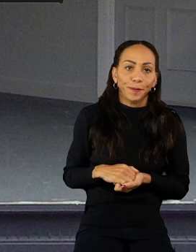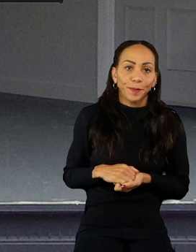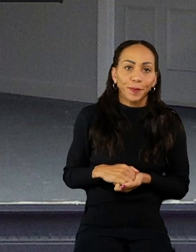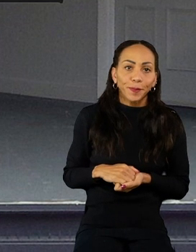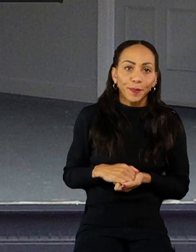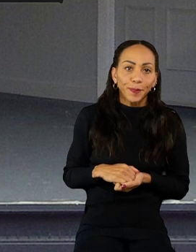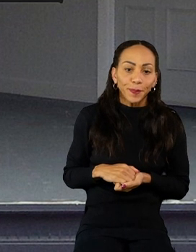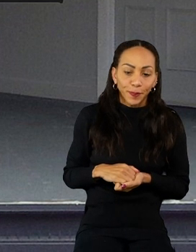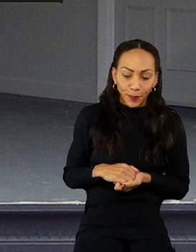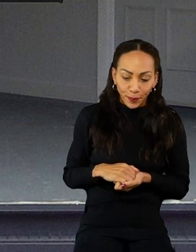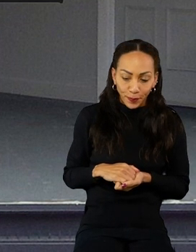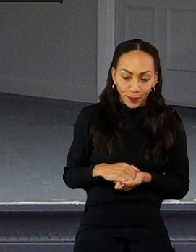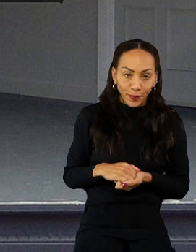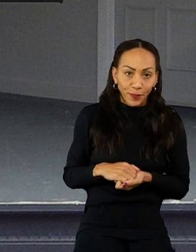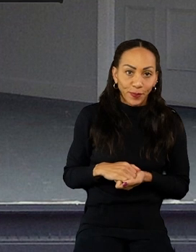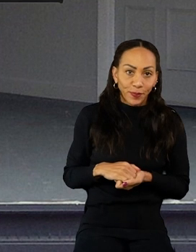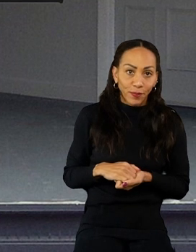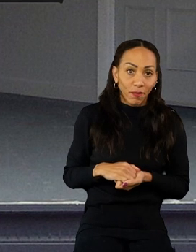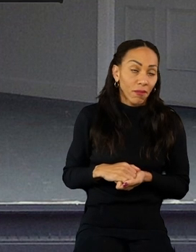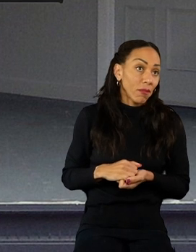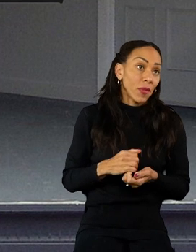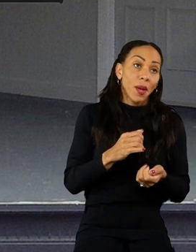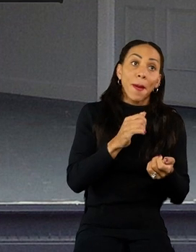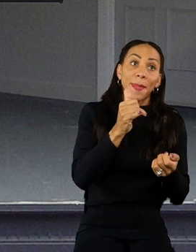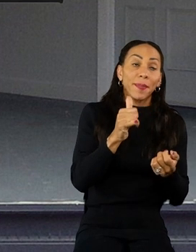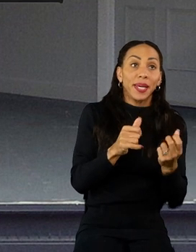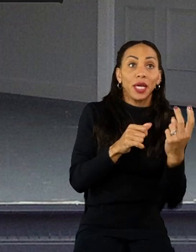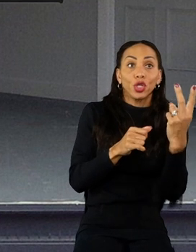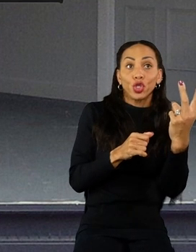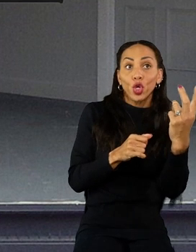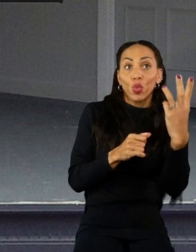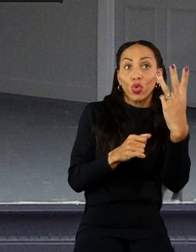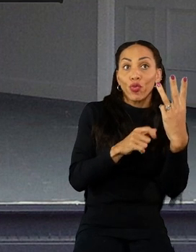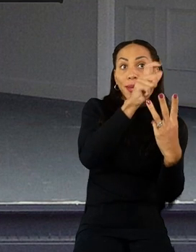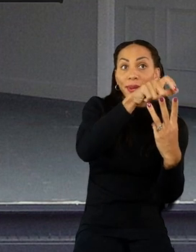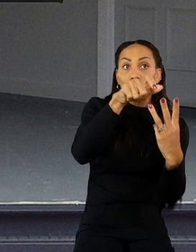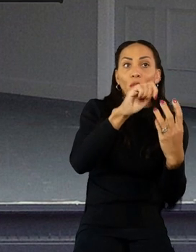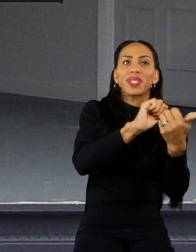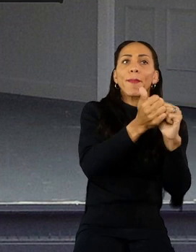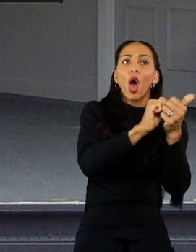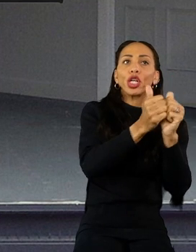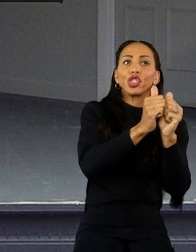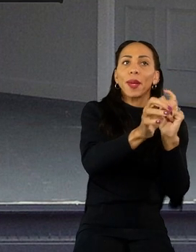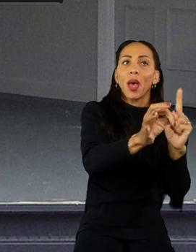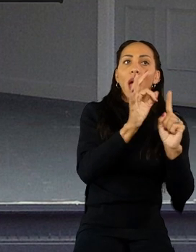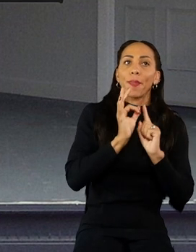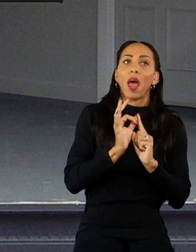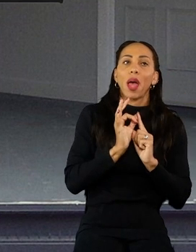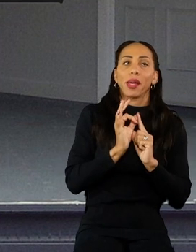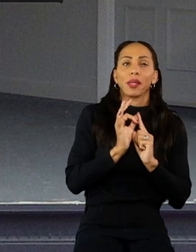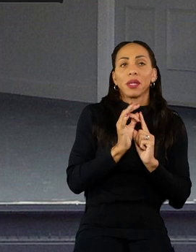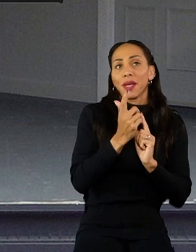Mm-hmm. Yeah. Yeah. Yeah, no, absolutely. That's right. That's right. And it would, of course, they could also apply, I guess, as a partnership. Two or three people might want to